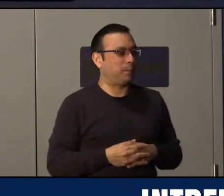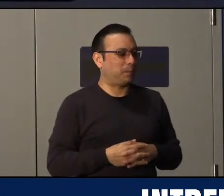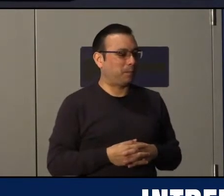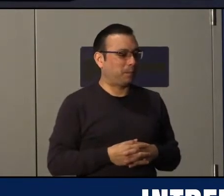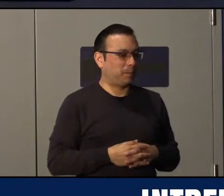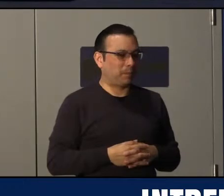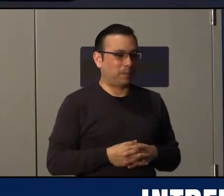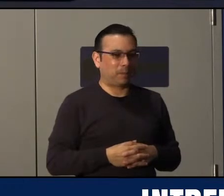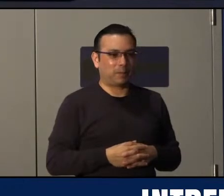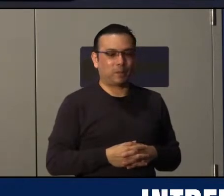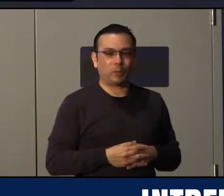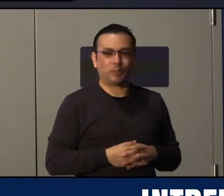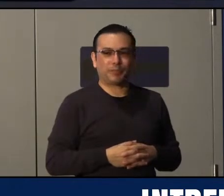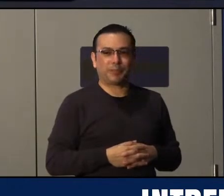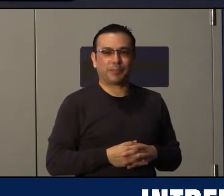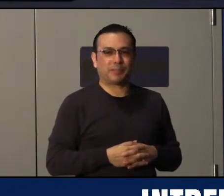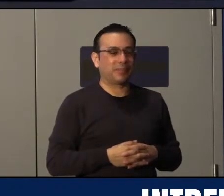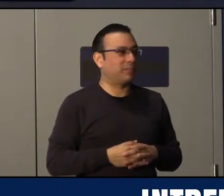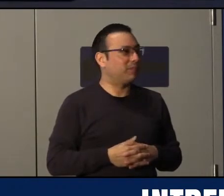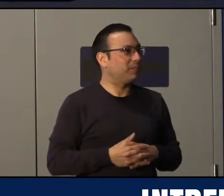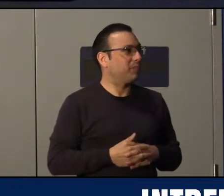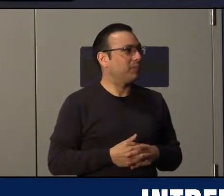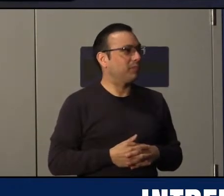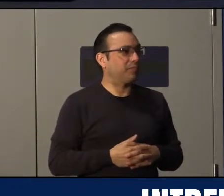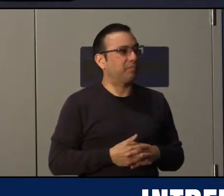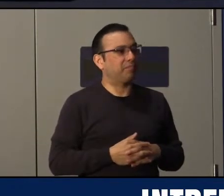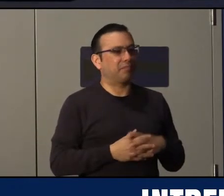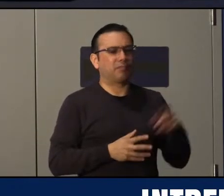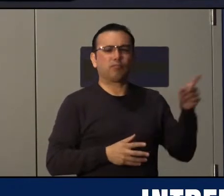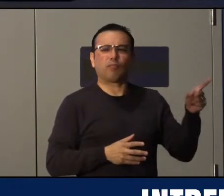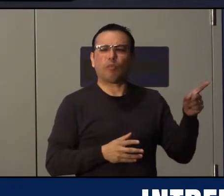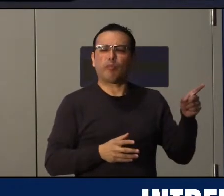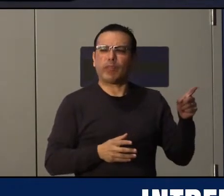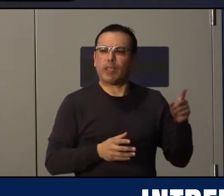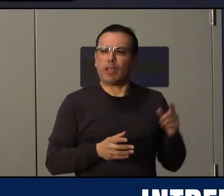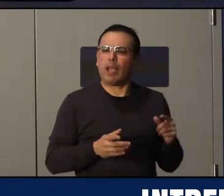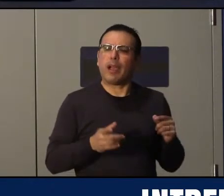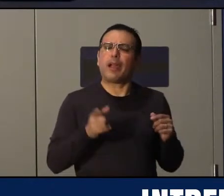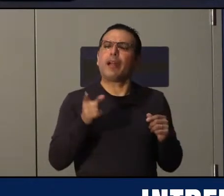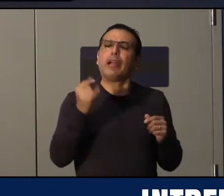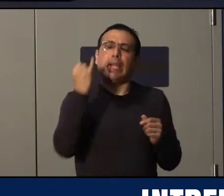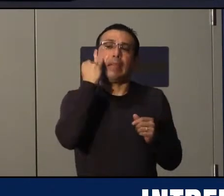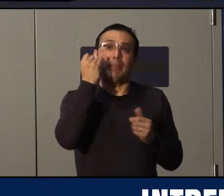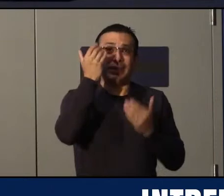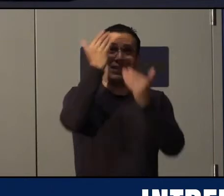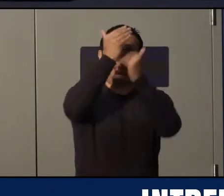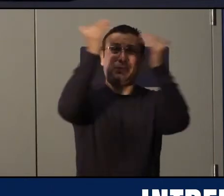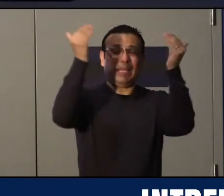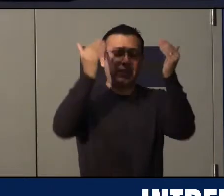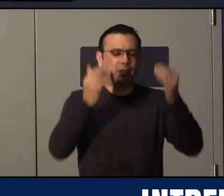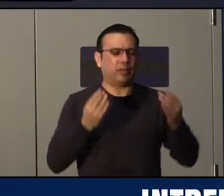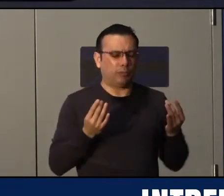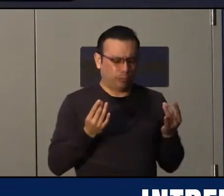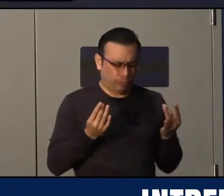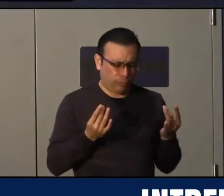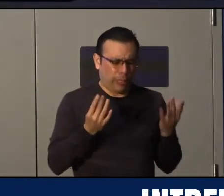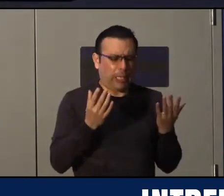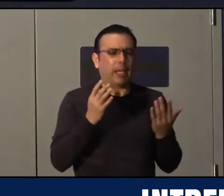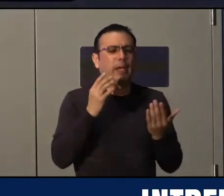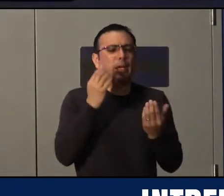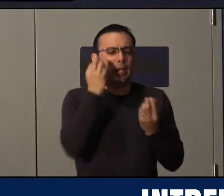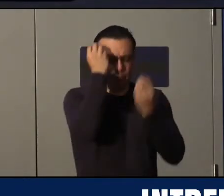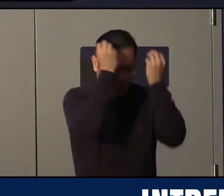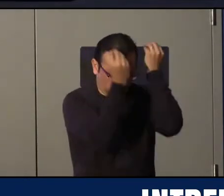sorry. Have anybody meditated in space, and how does it differ from meditating on